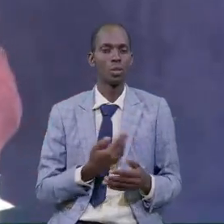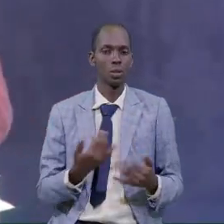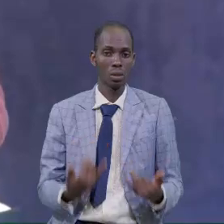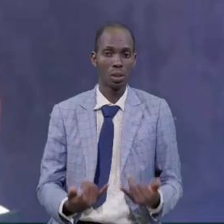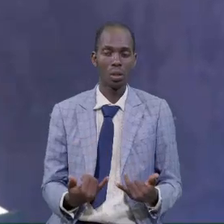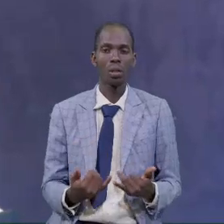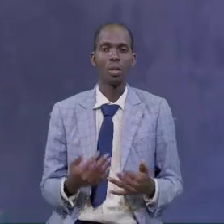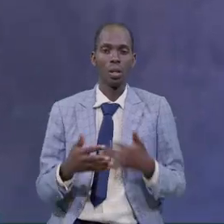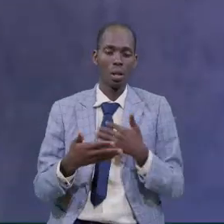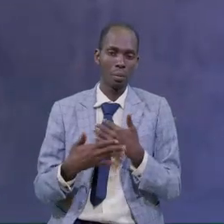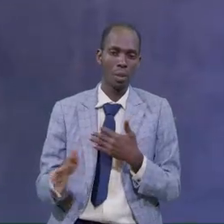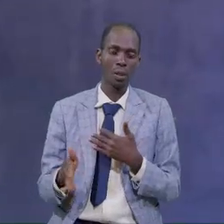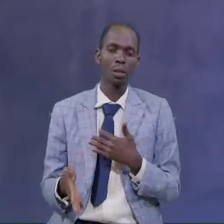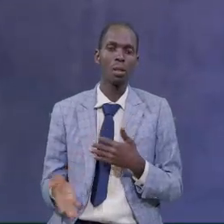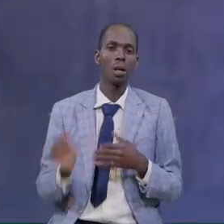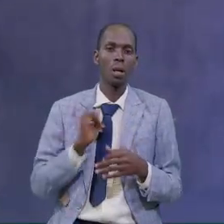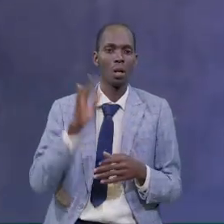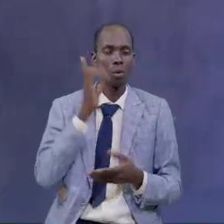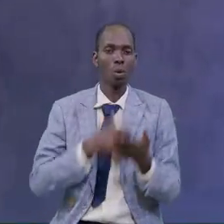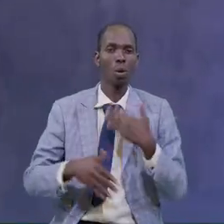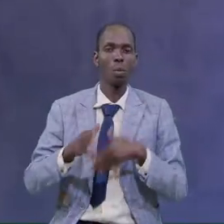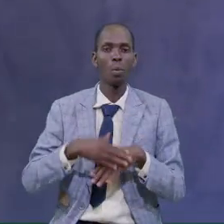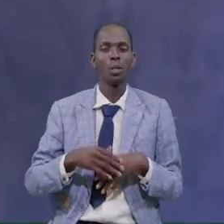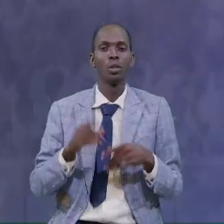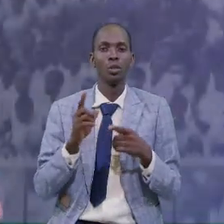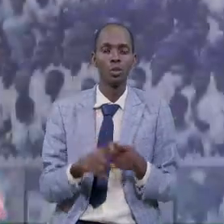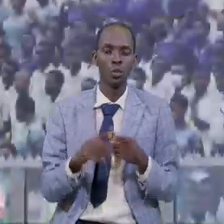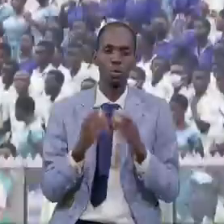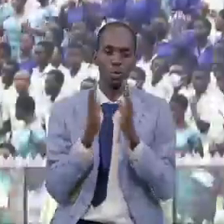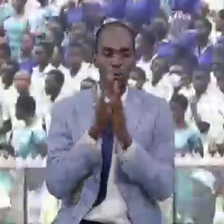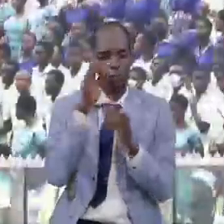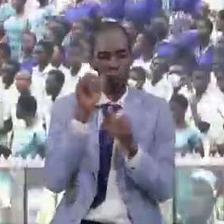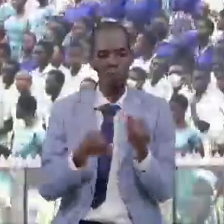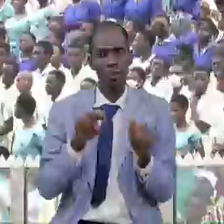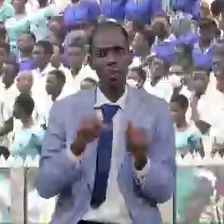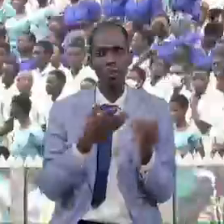for every need you're brought here.